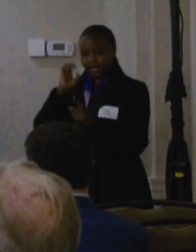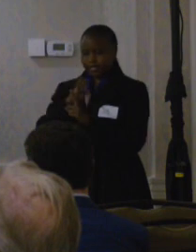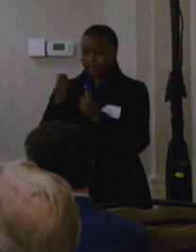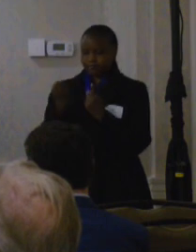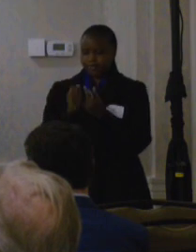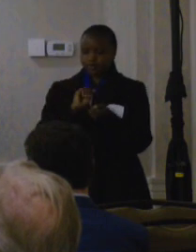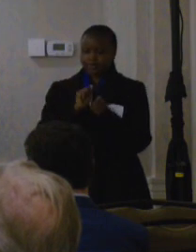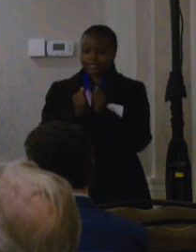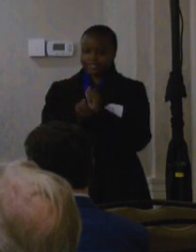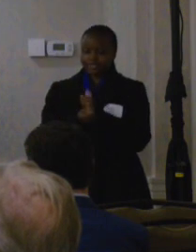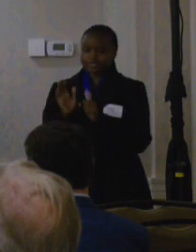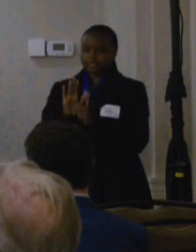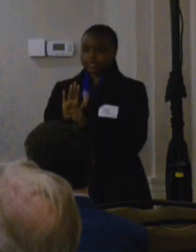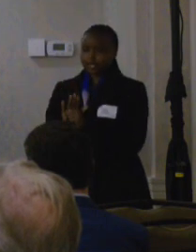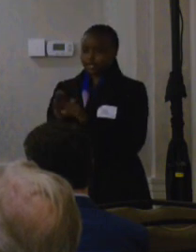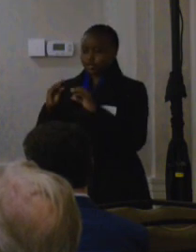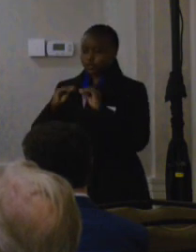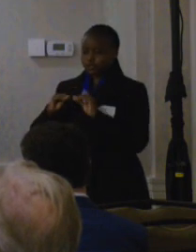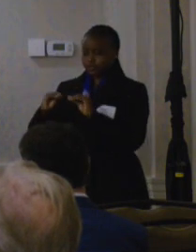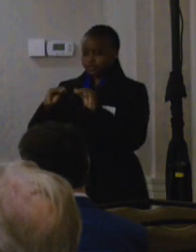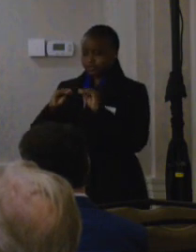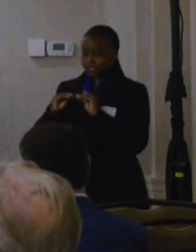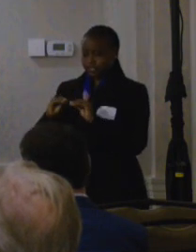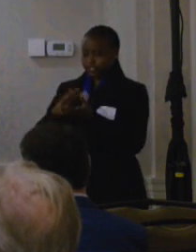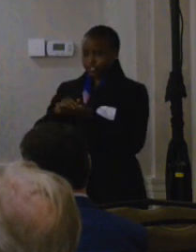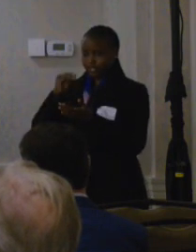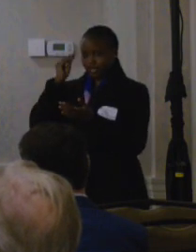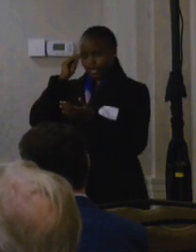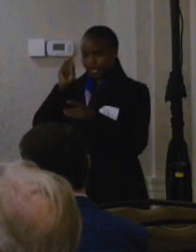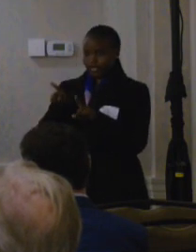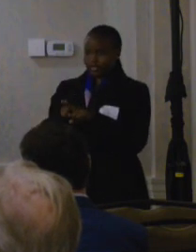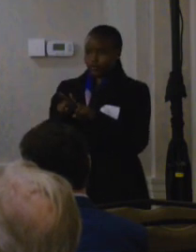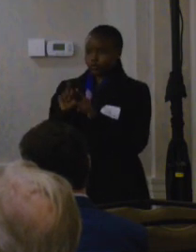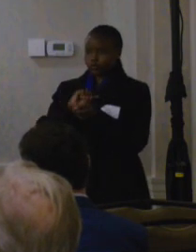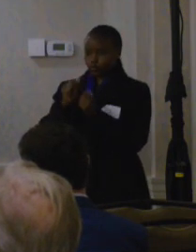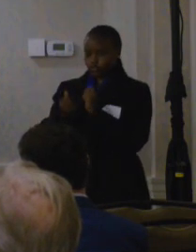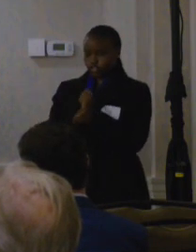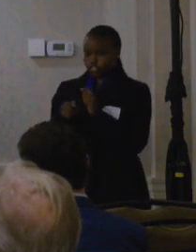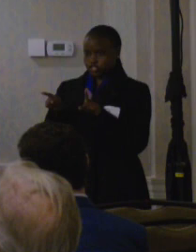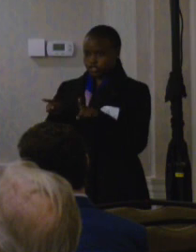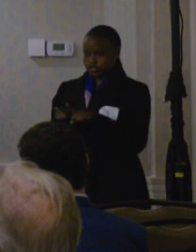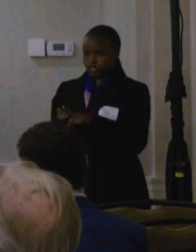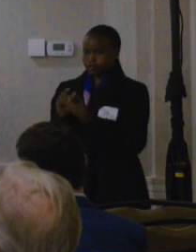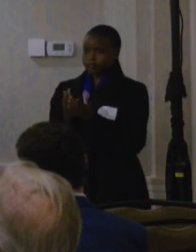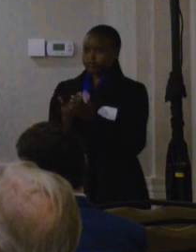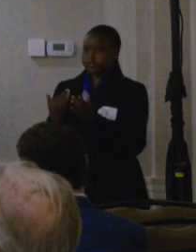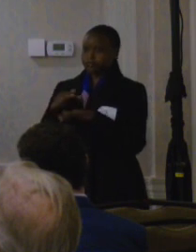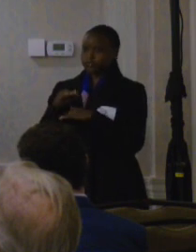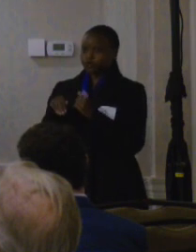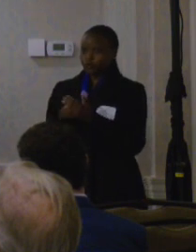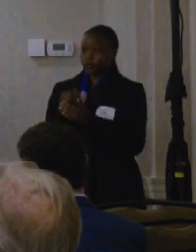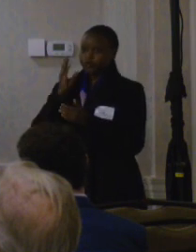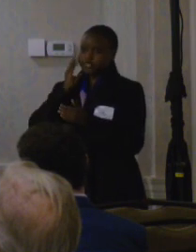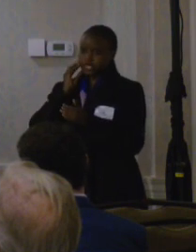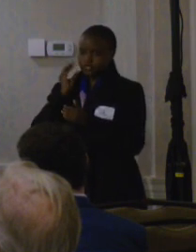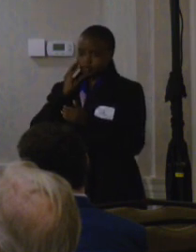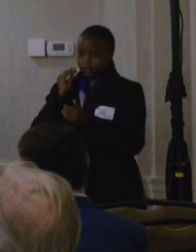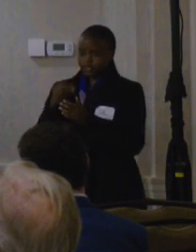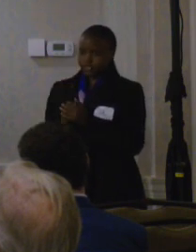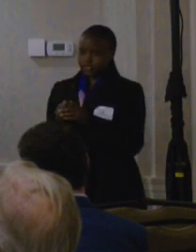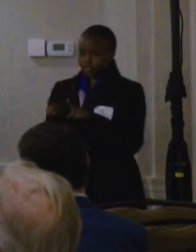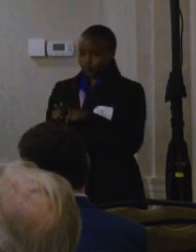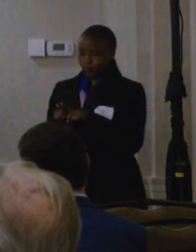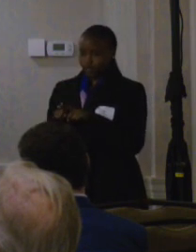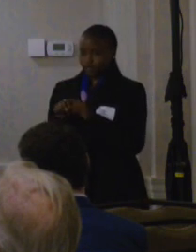changes drastically, teaching, learning also changes, and that is something we all experienced as